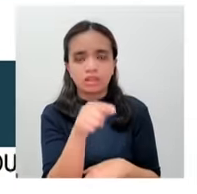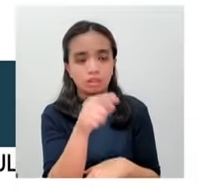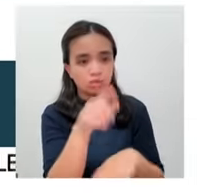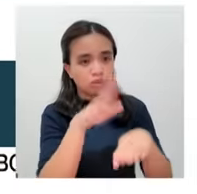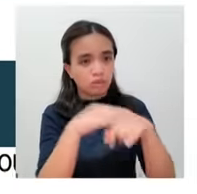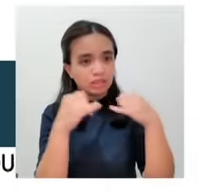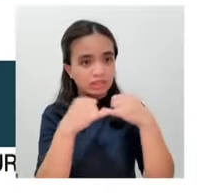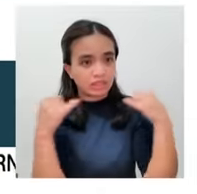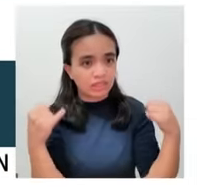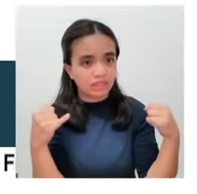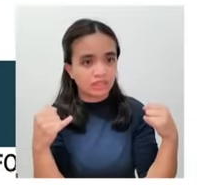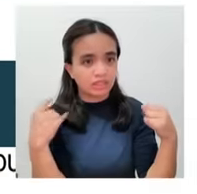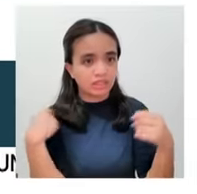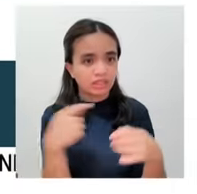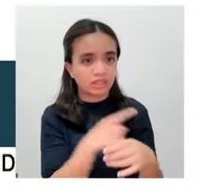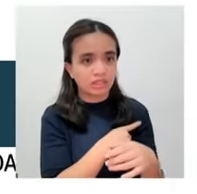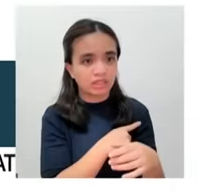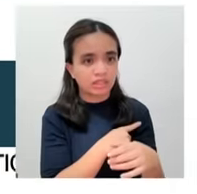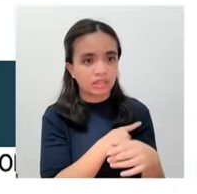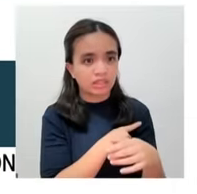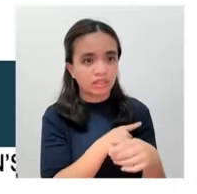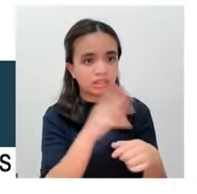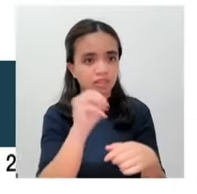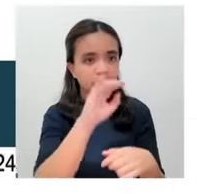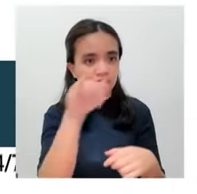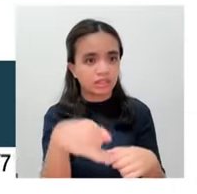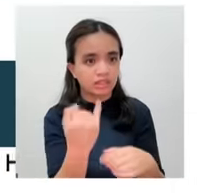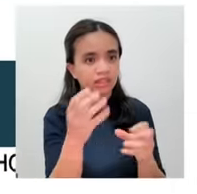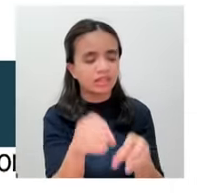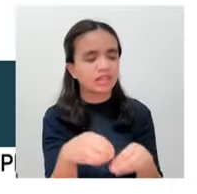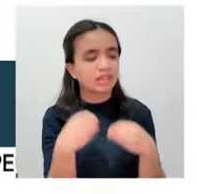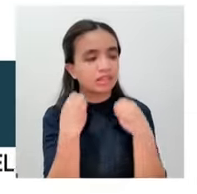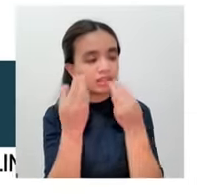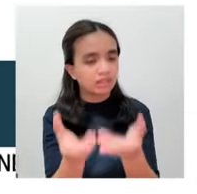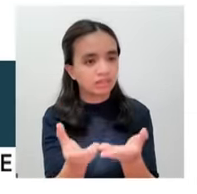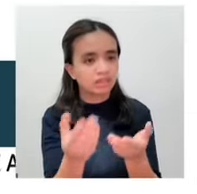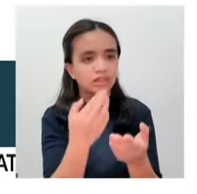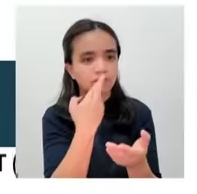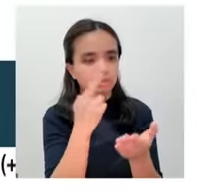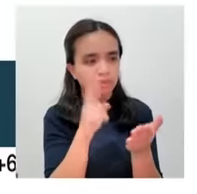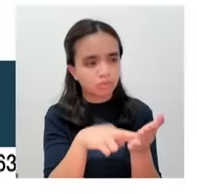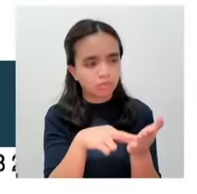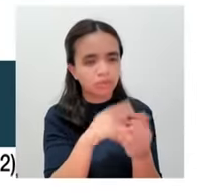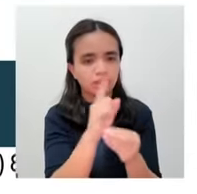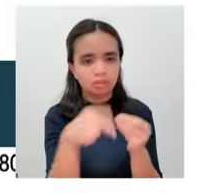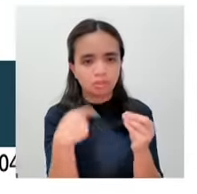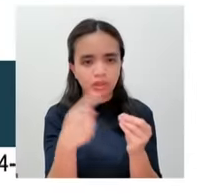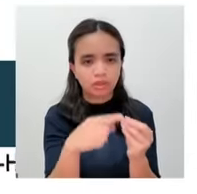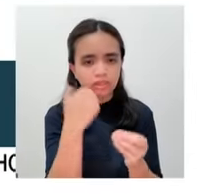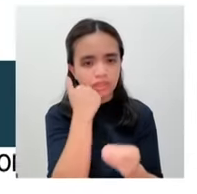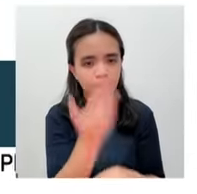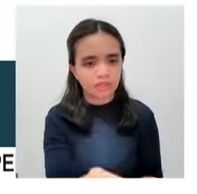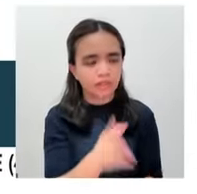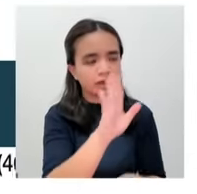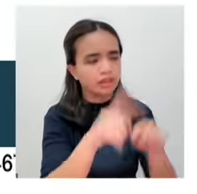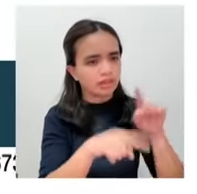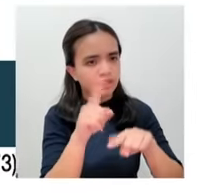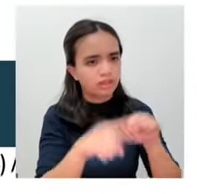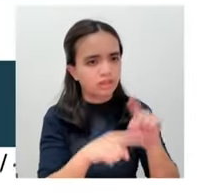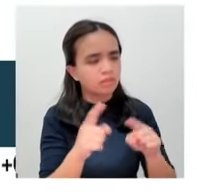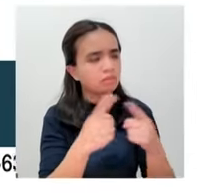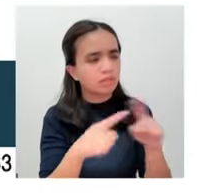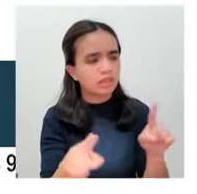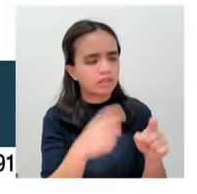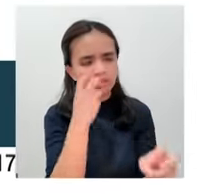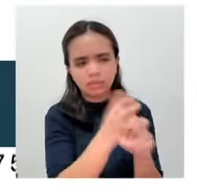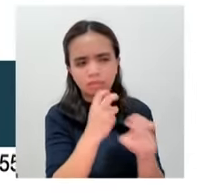when our correspondent MJ was giving, you know, his report about the passing of your dear friend. But how difficult is it for you to